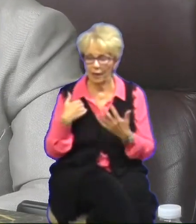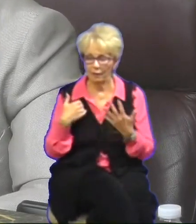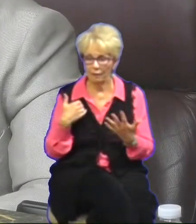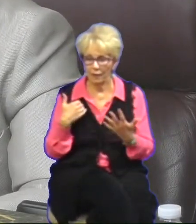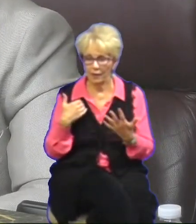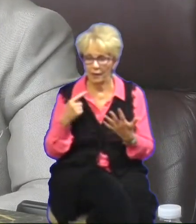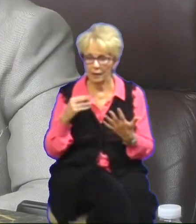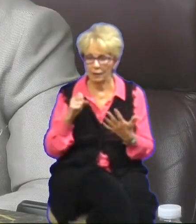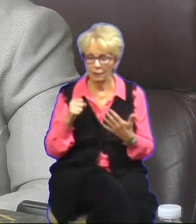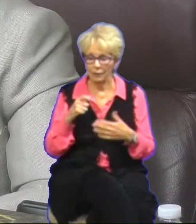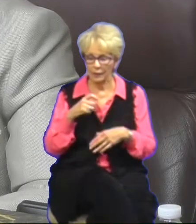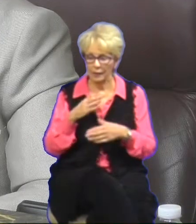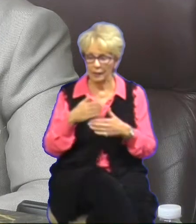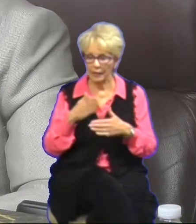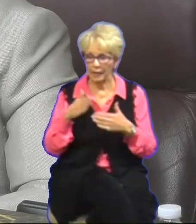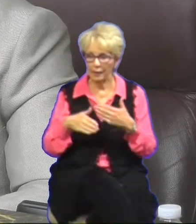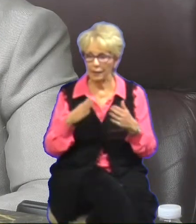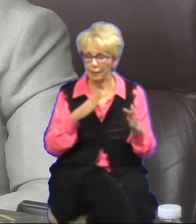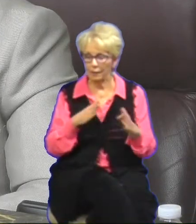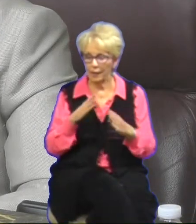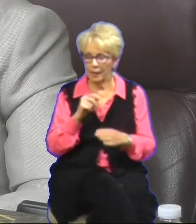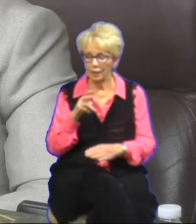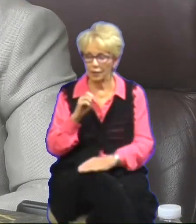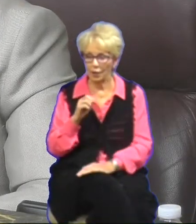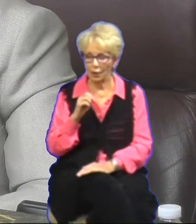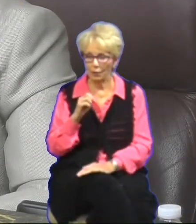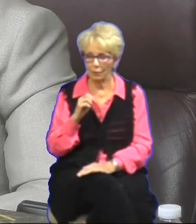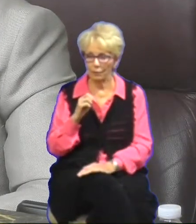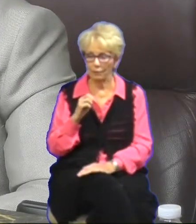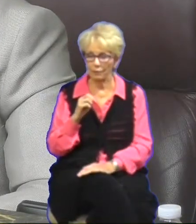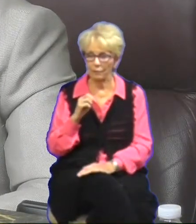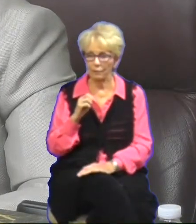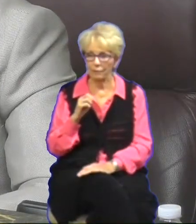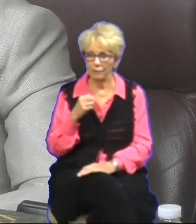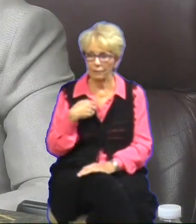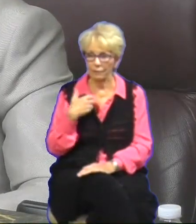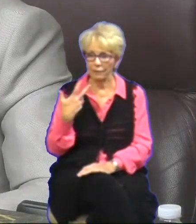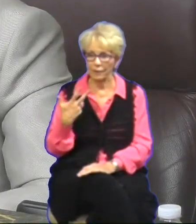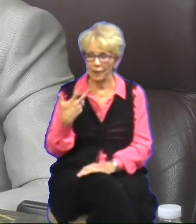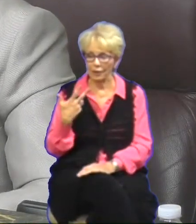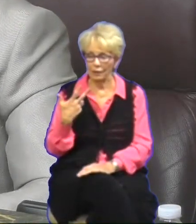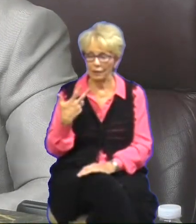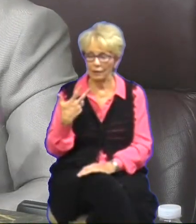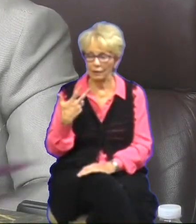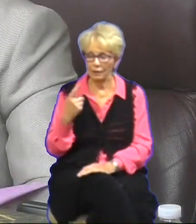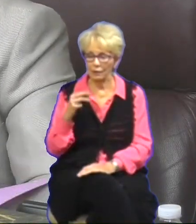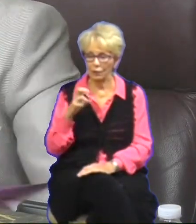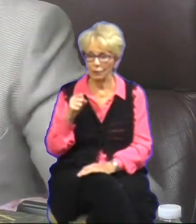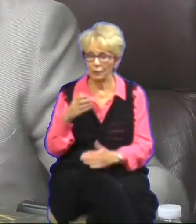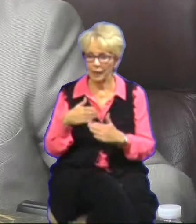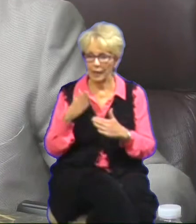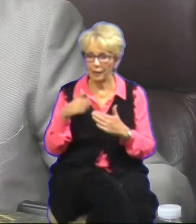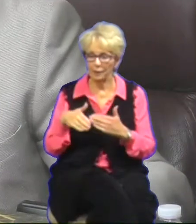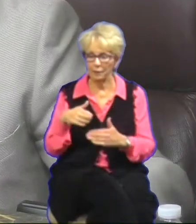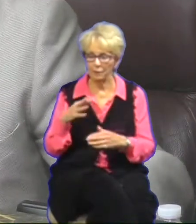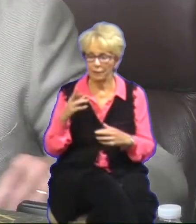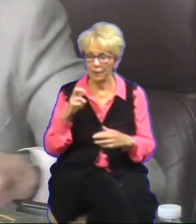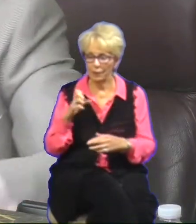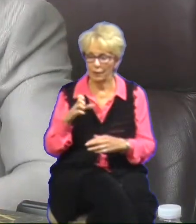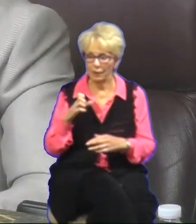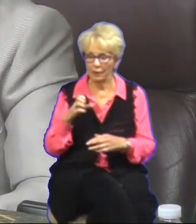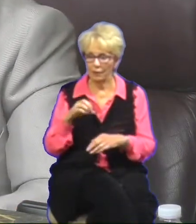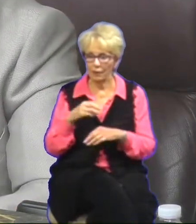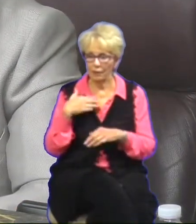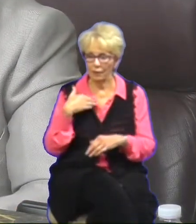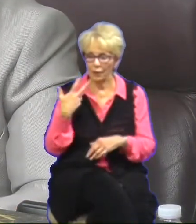terms expiring. Planning and Zoning, we have 3 terms expiring. And on Recreation Advisory, we